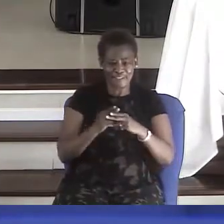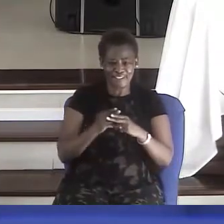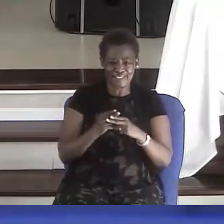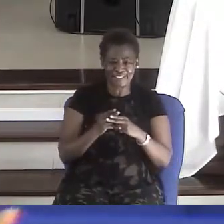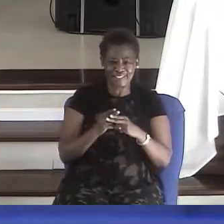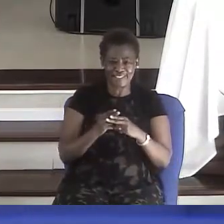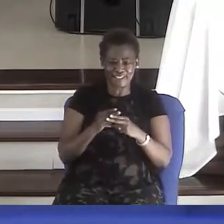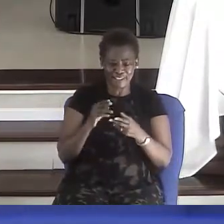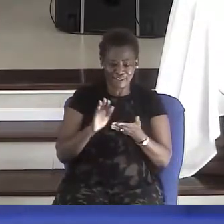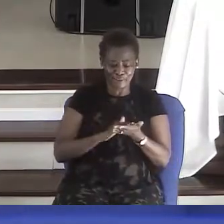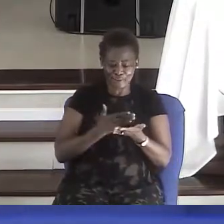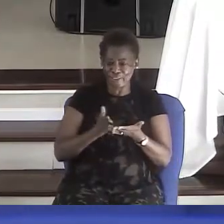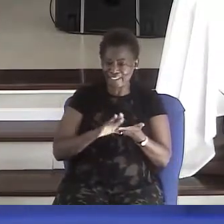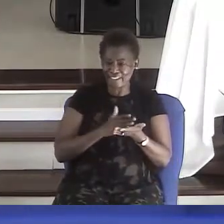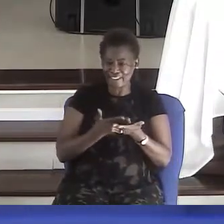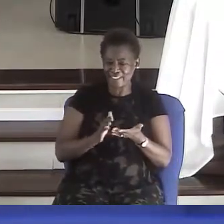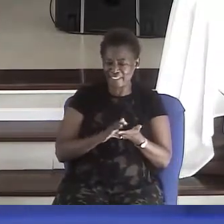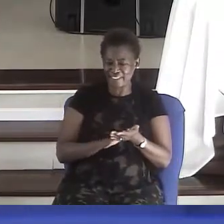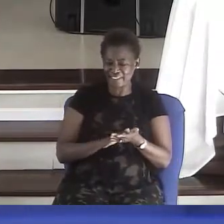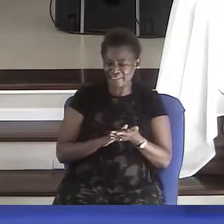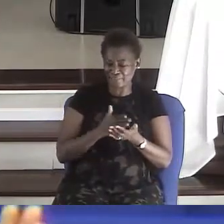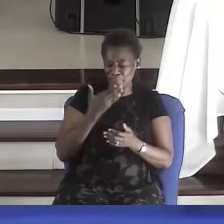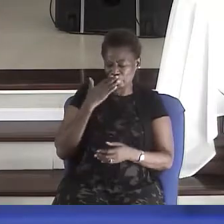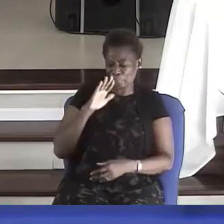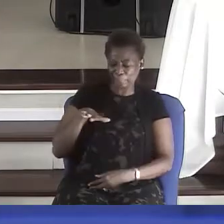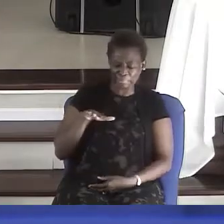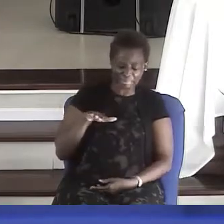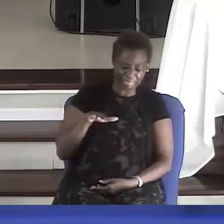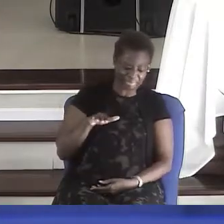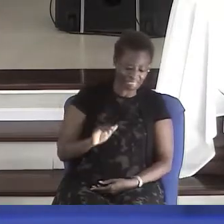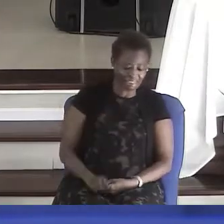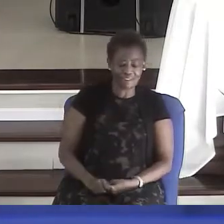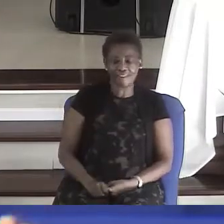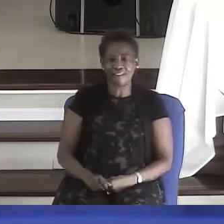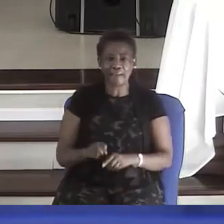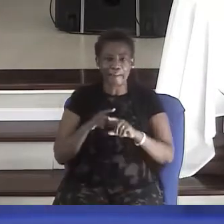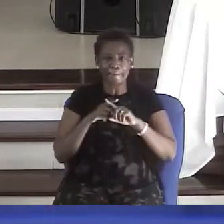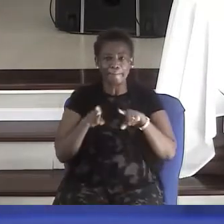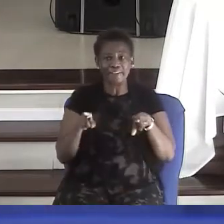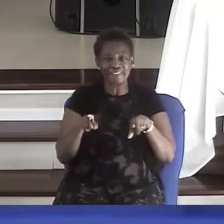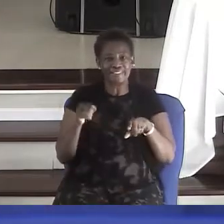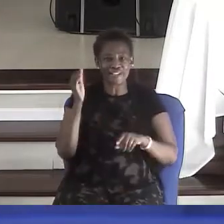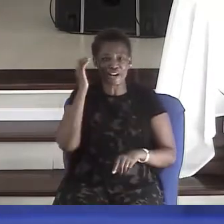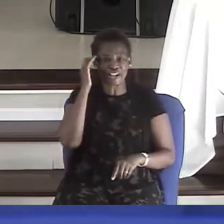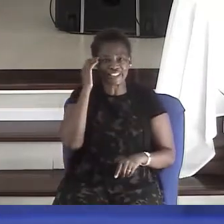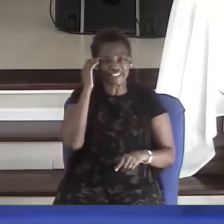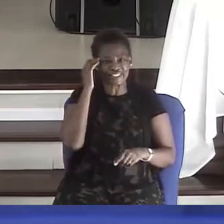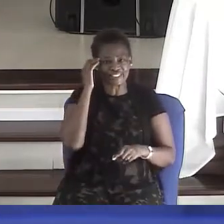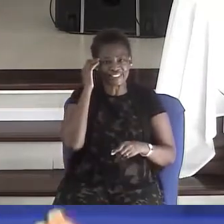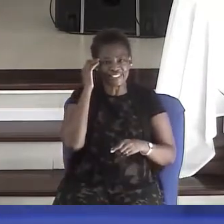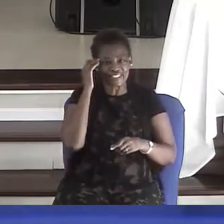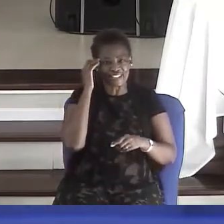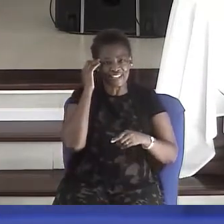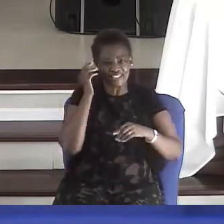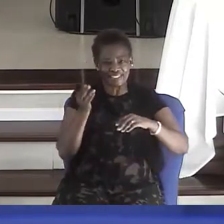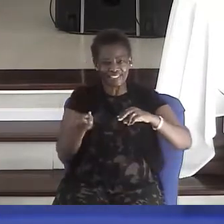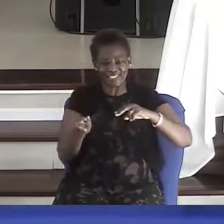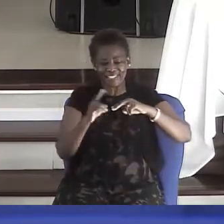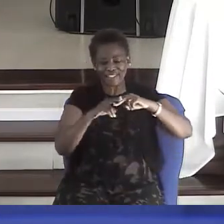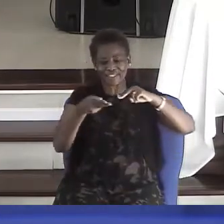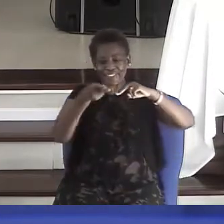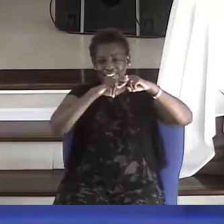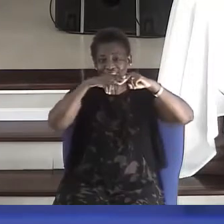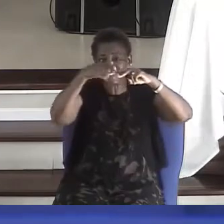they'll say insipid. But you know, the time has come, knowledge has increased, and we all are on the trial